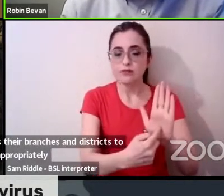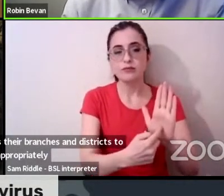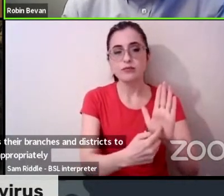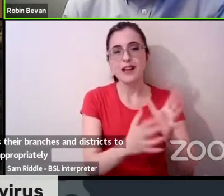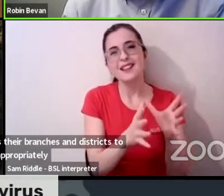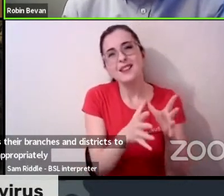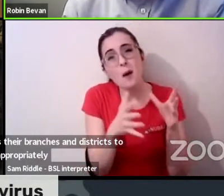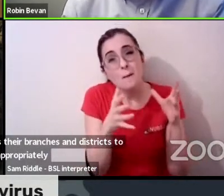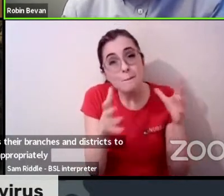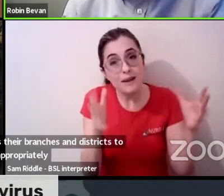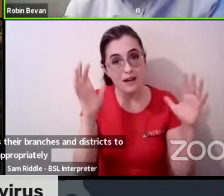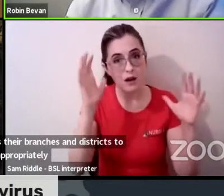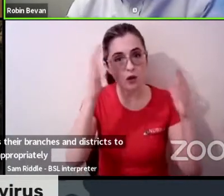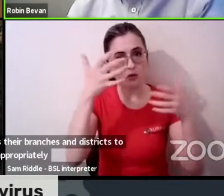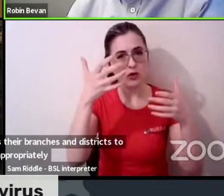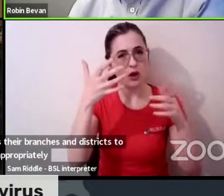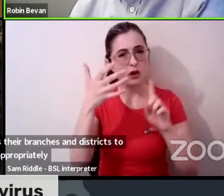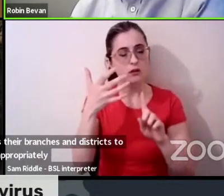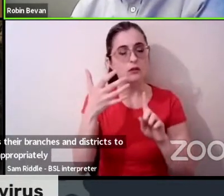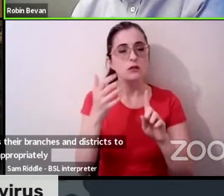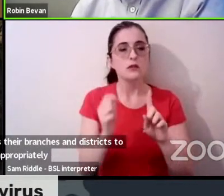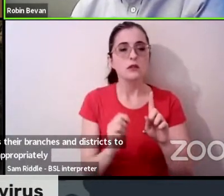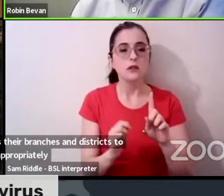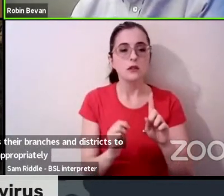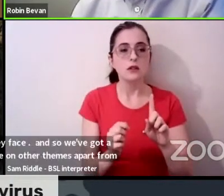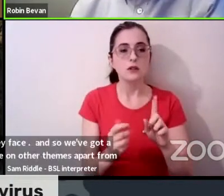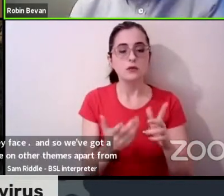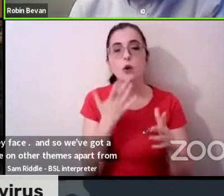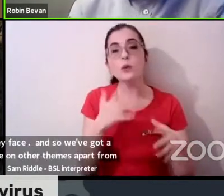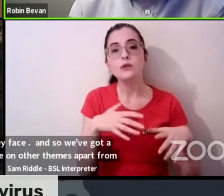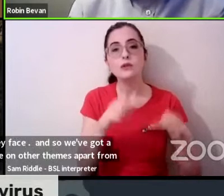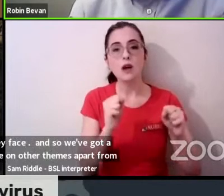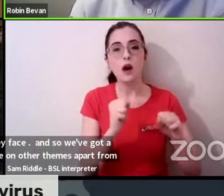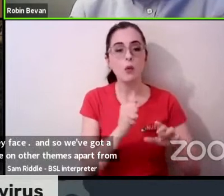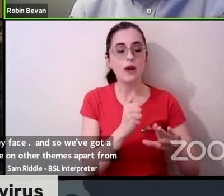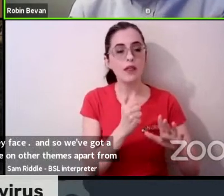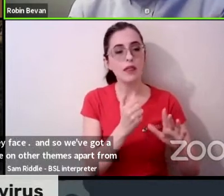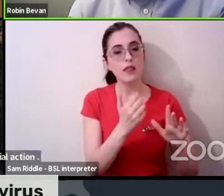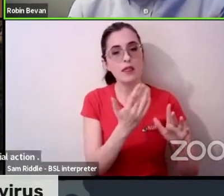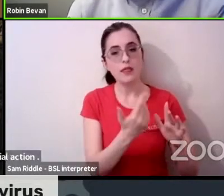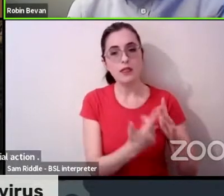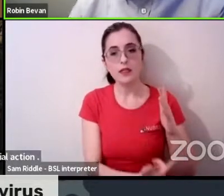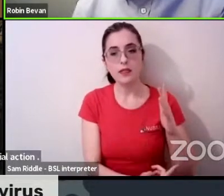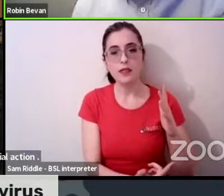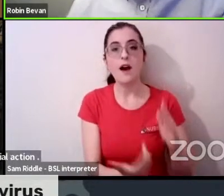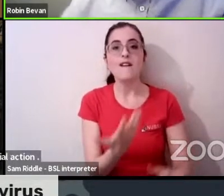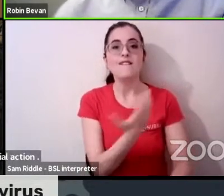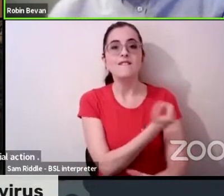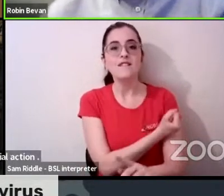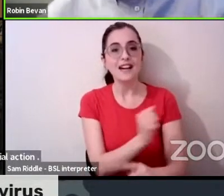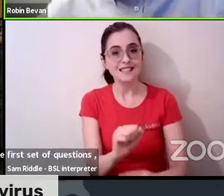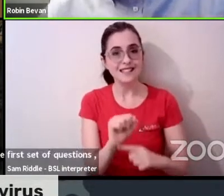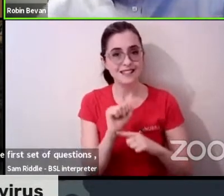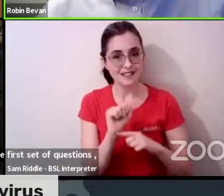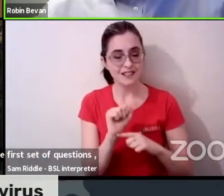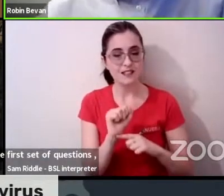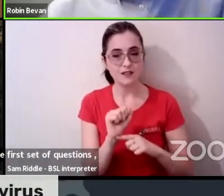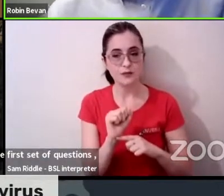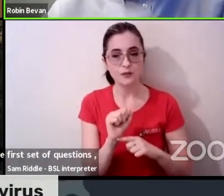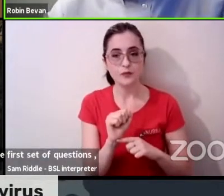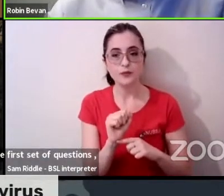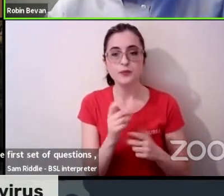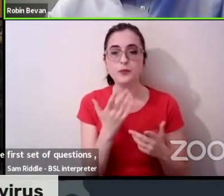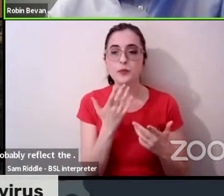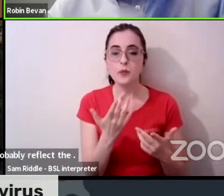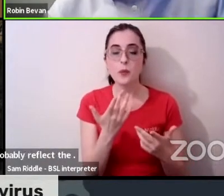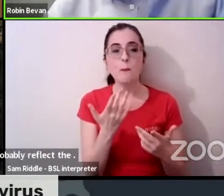bigger concerns amongst the membership, start off with a set of questions around vaccines. Kevin,